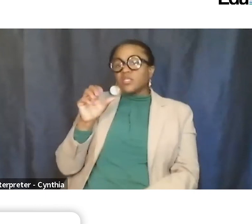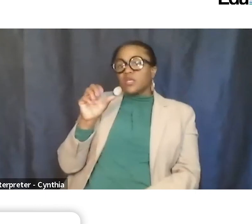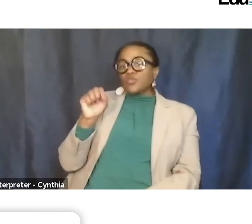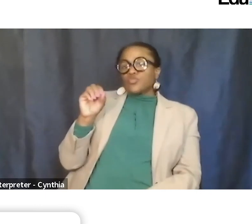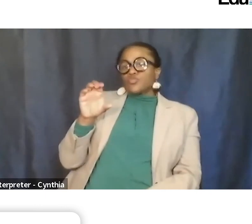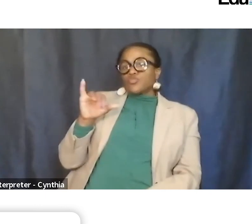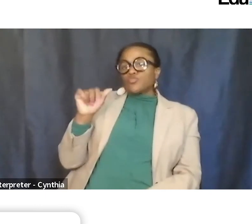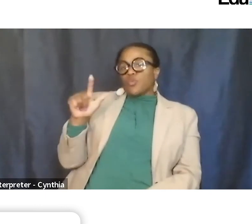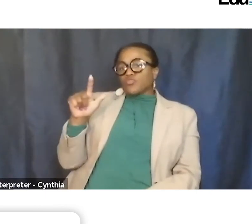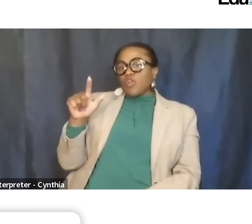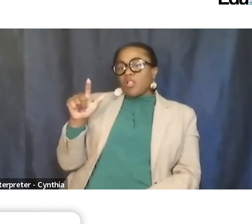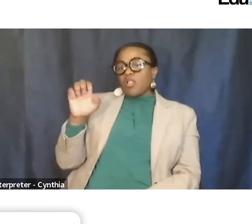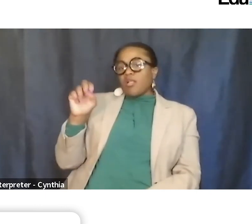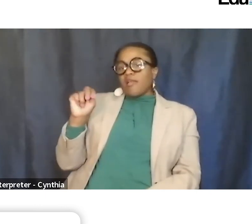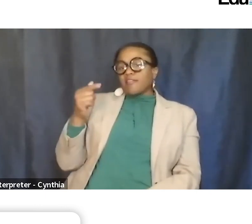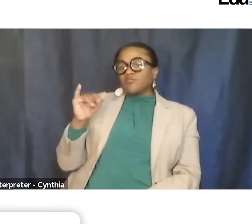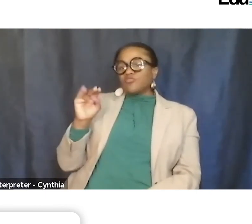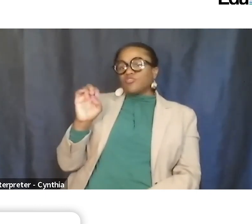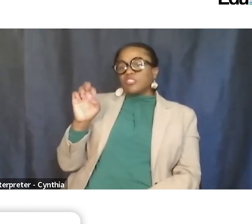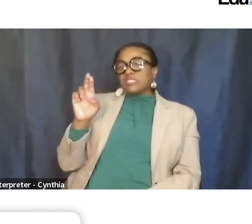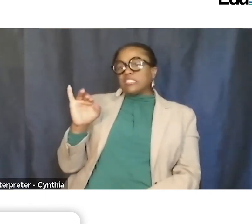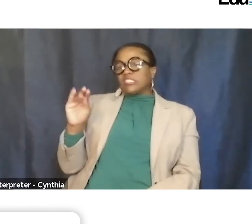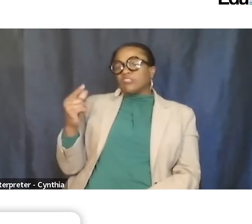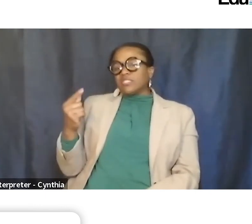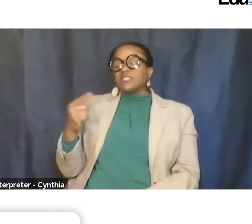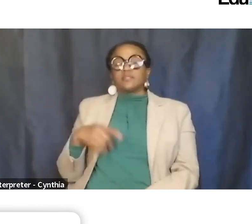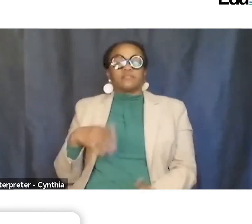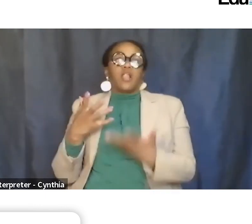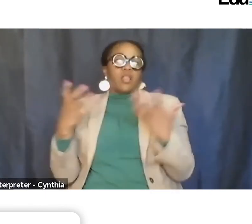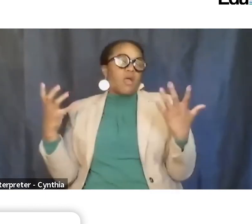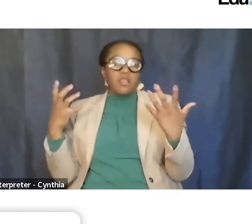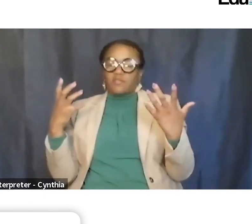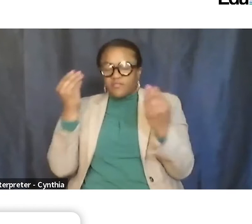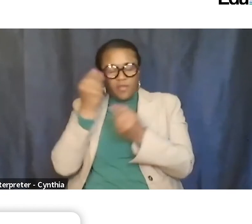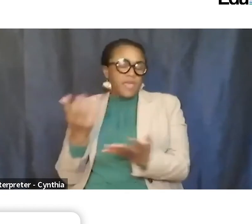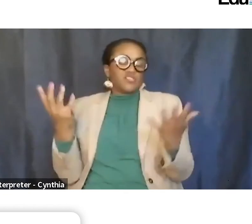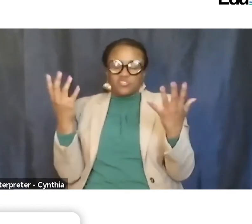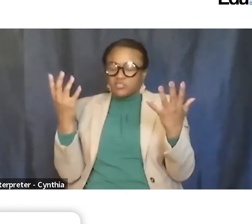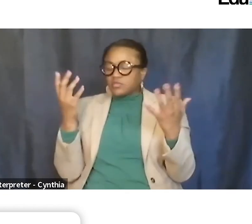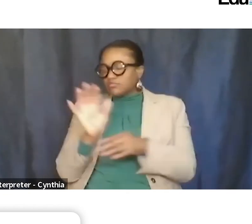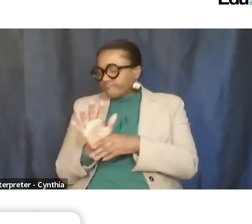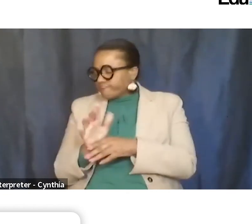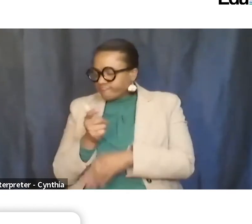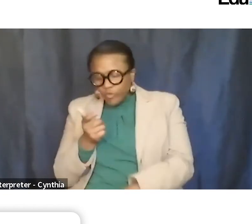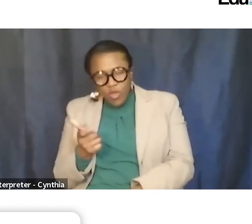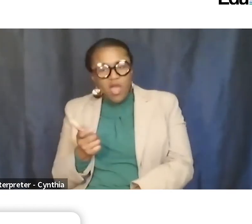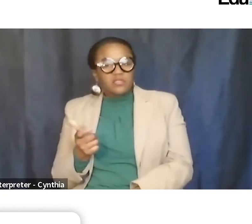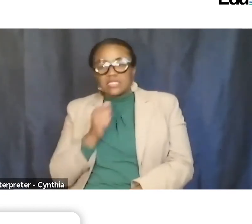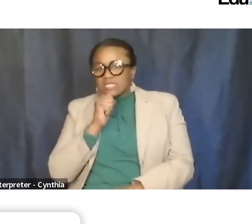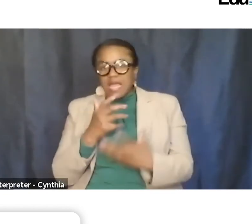engineering. There's a lot of content that we're creating. So honestly, there aren't a lot of